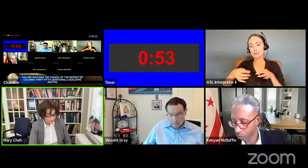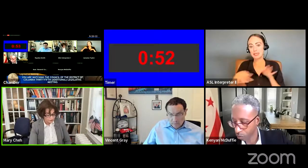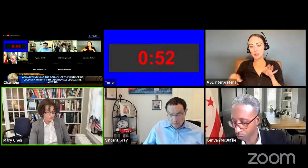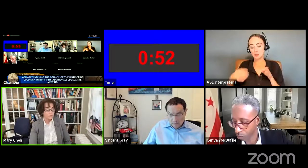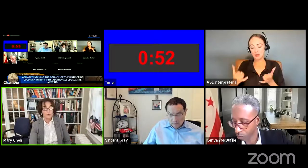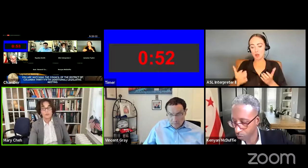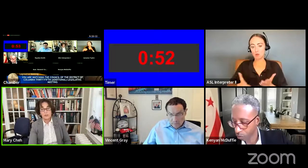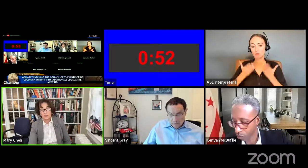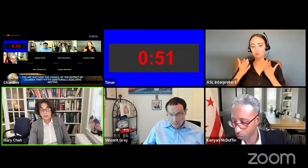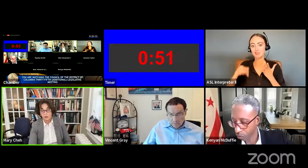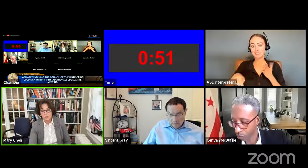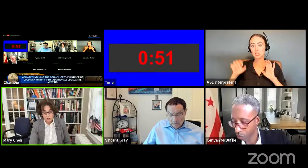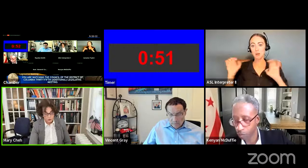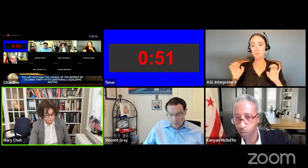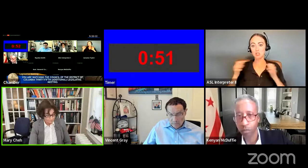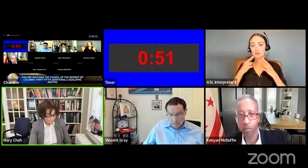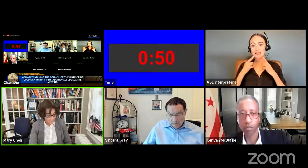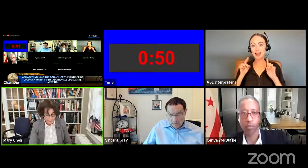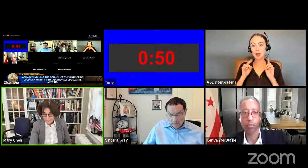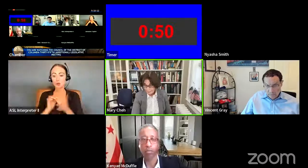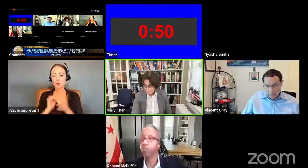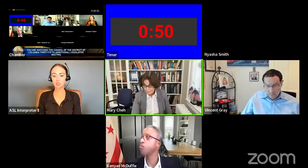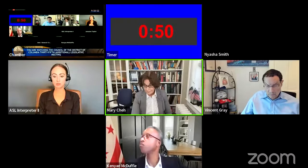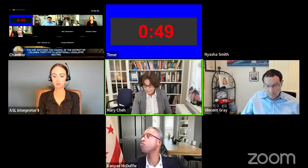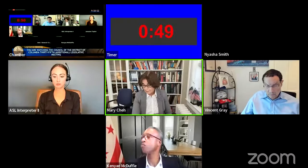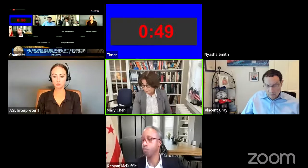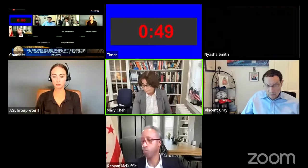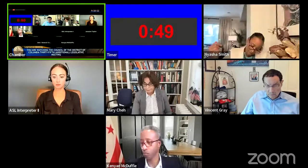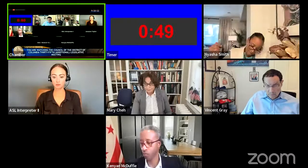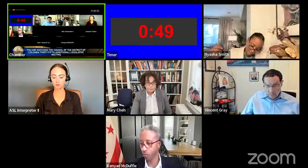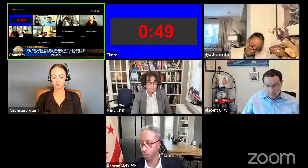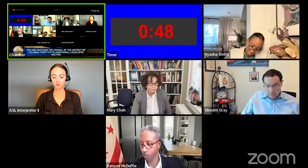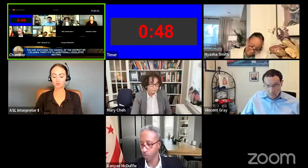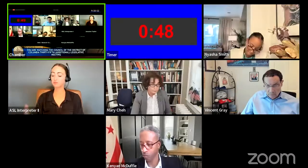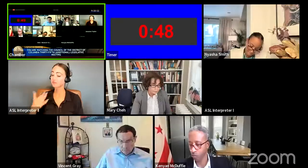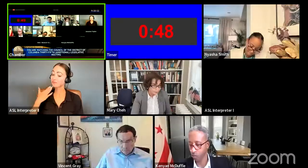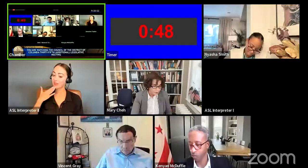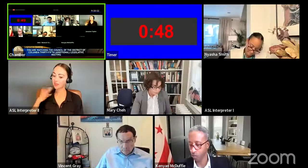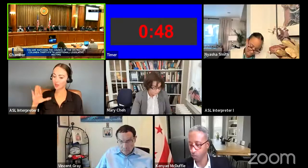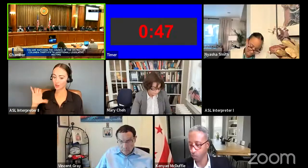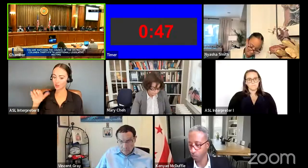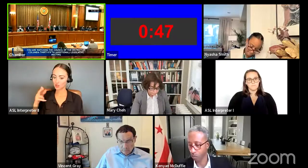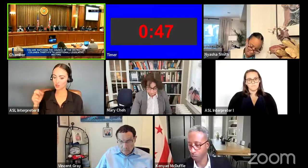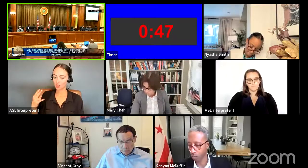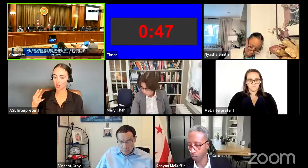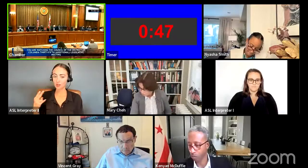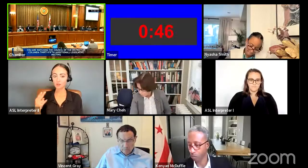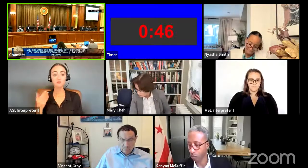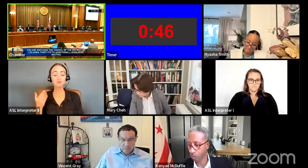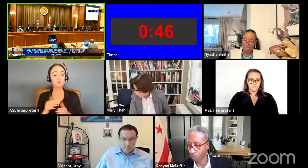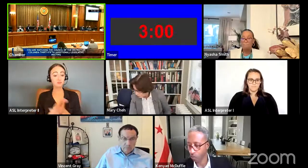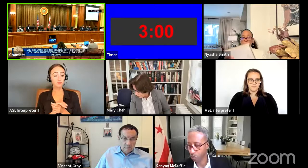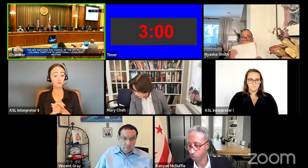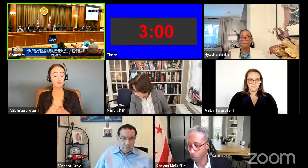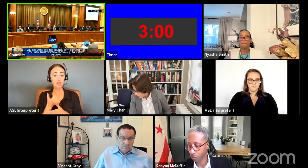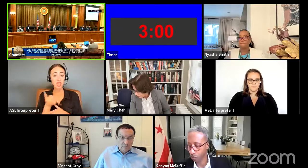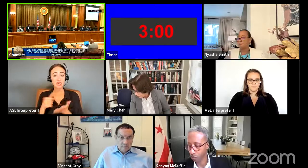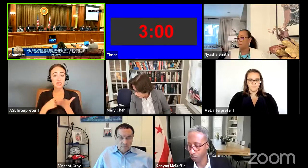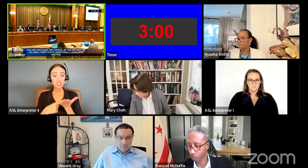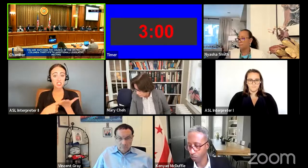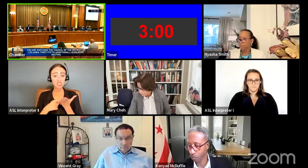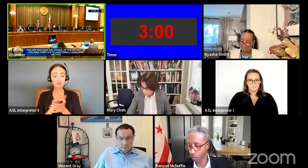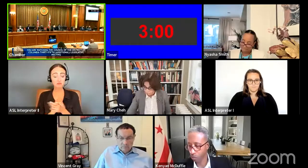I'm moving this emergency declaration. Thank you, Councilmember Che. We have the declaration before us. Is there discussion?